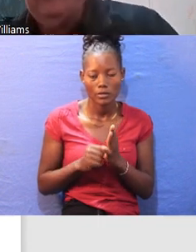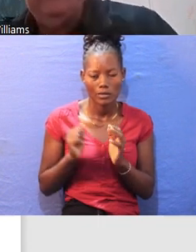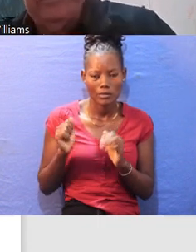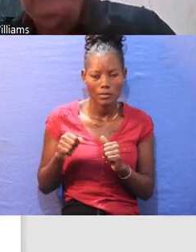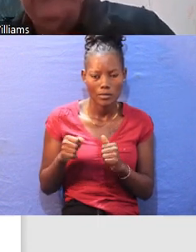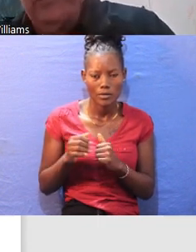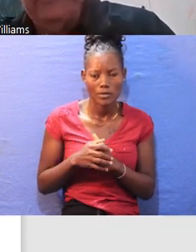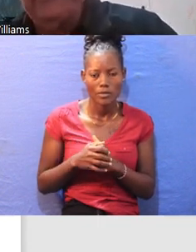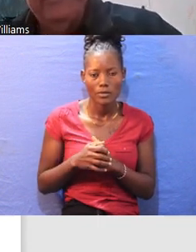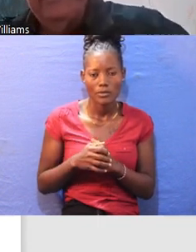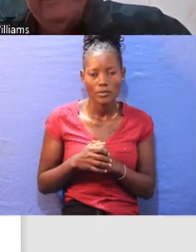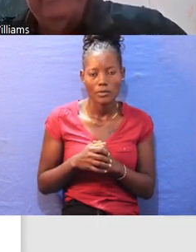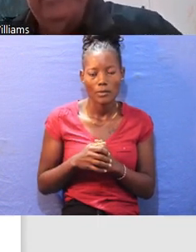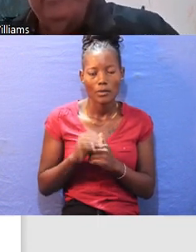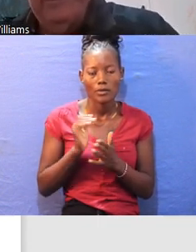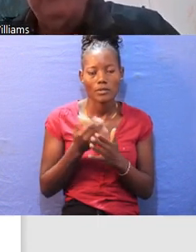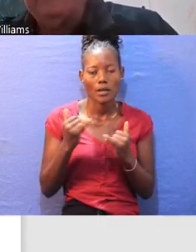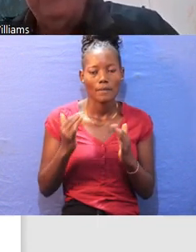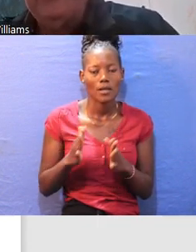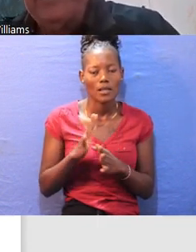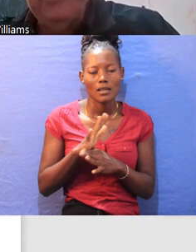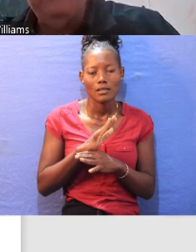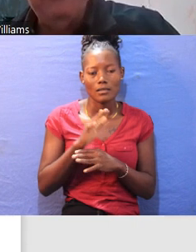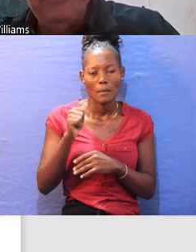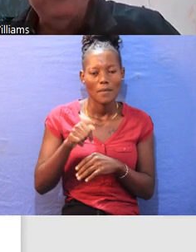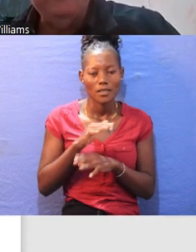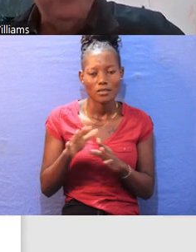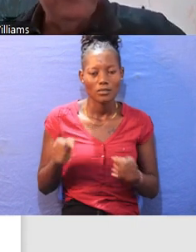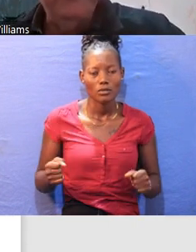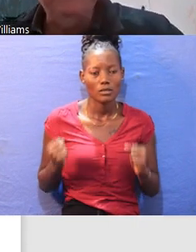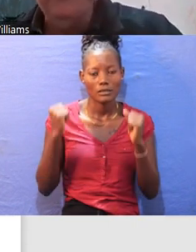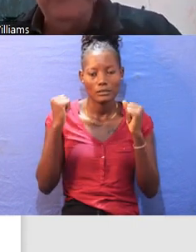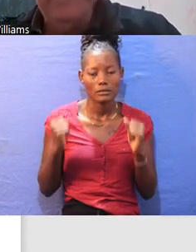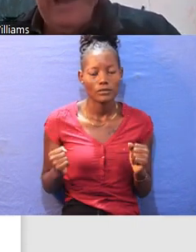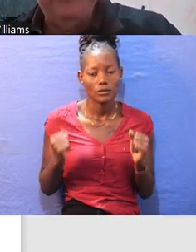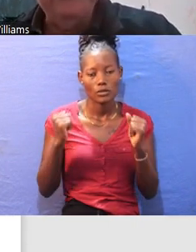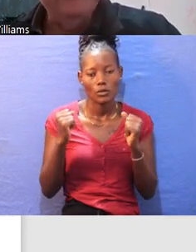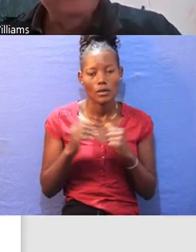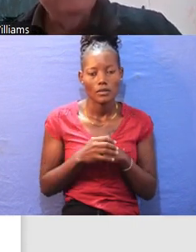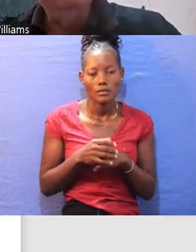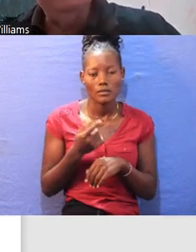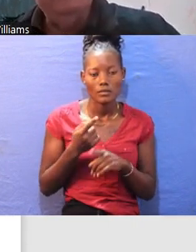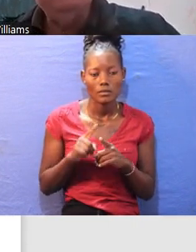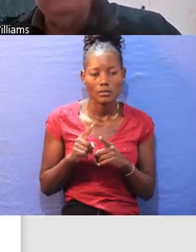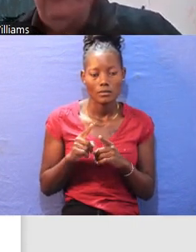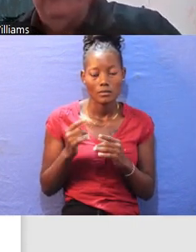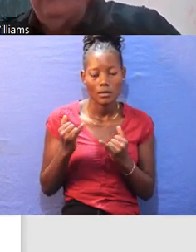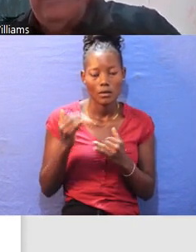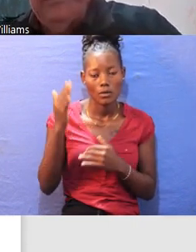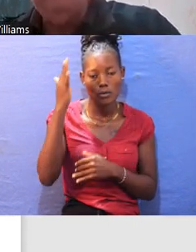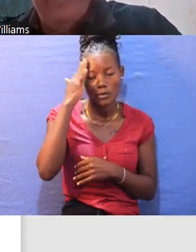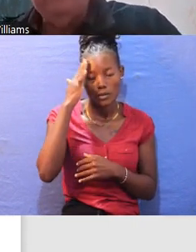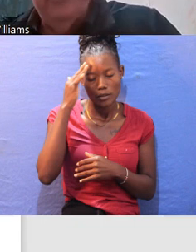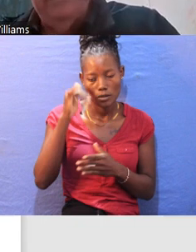some athletes don't even lift weights and, can break 10 seconds at 100 meters. So we know that happens. But in general,